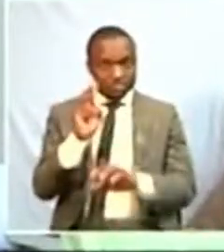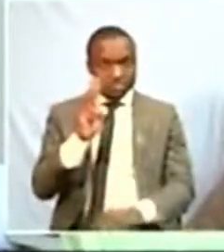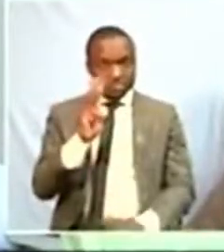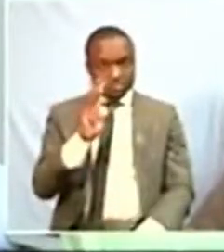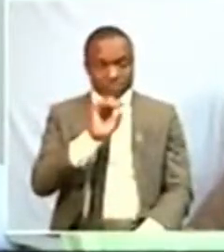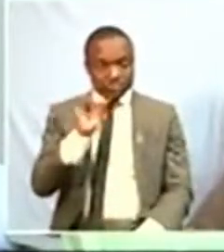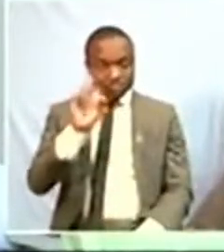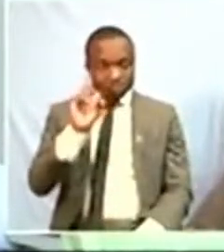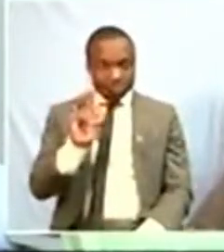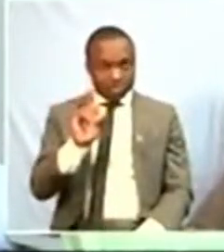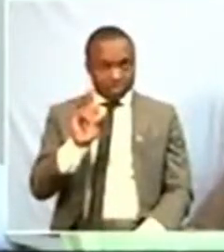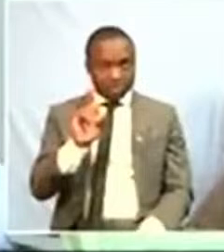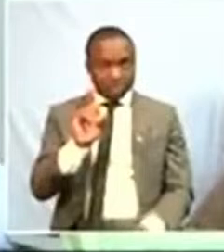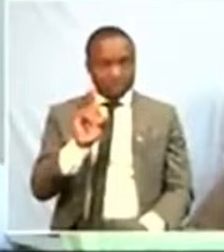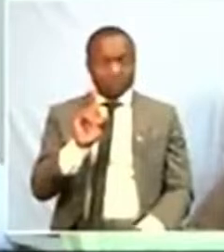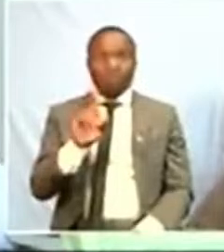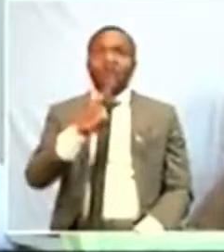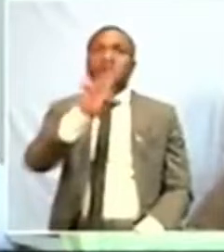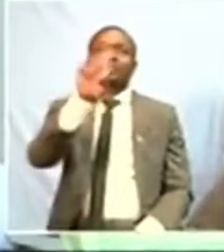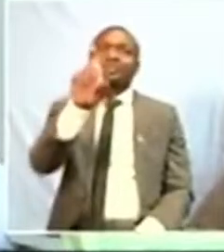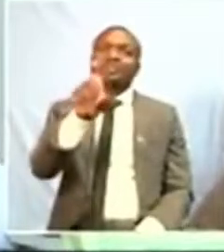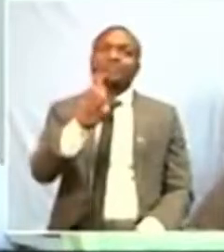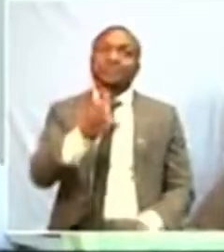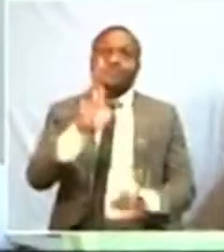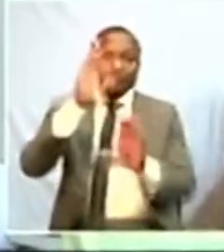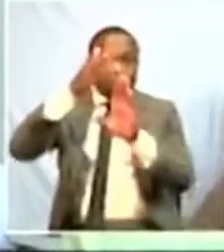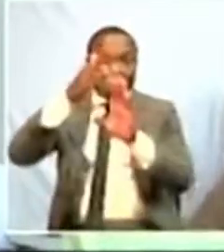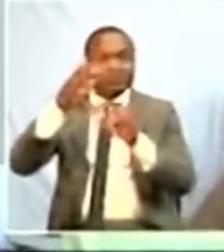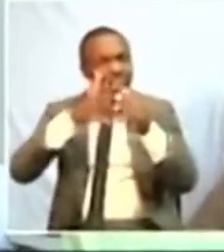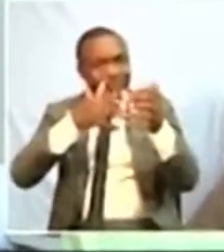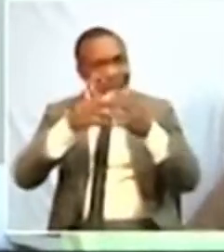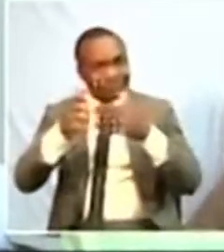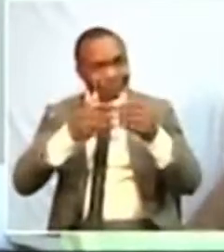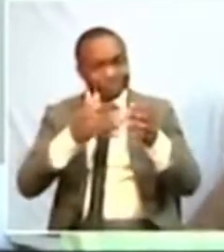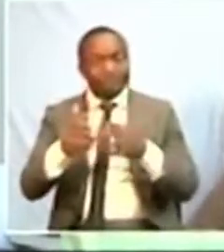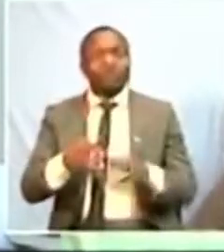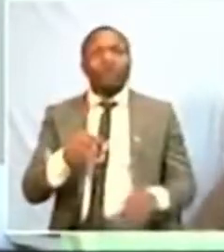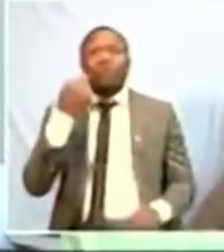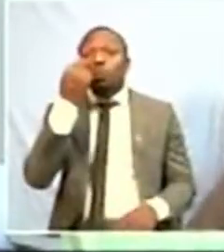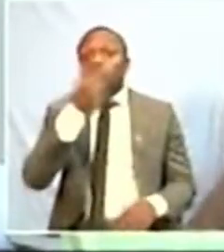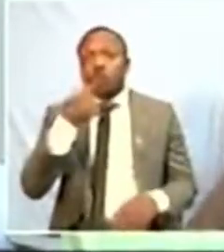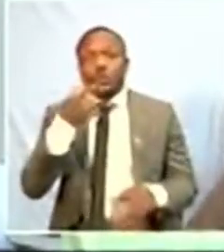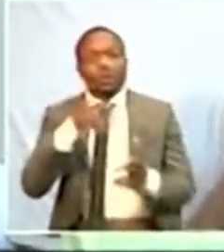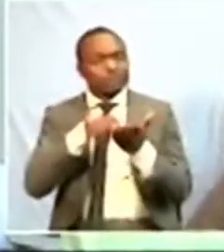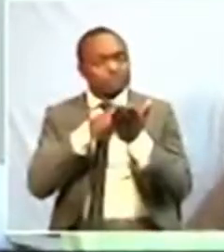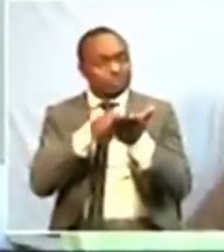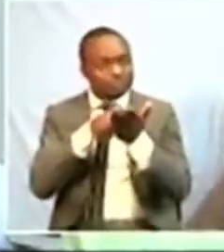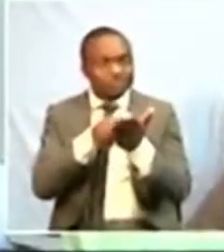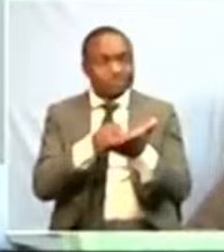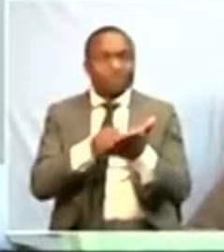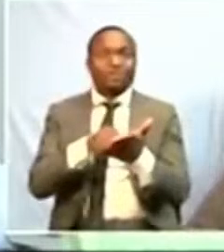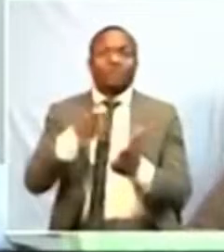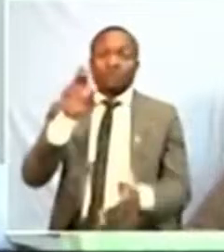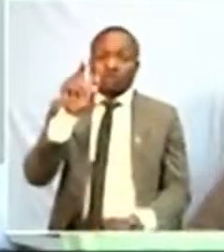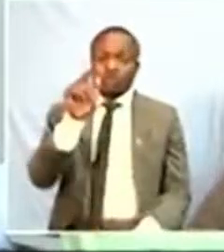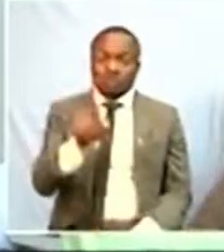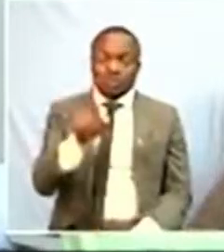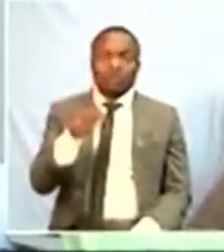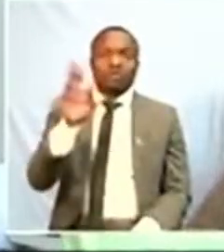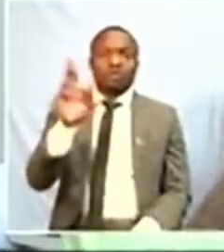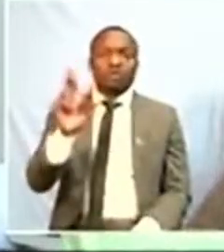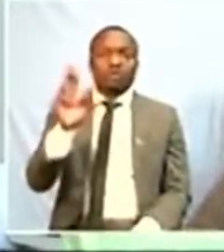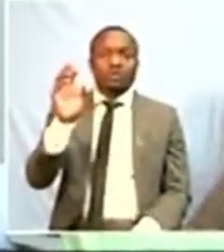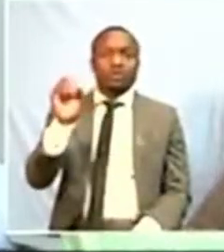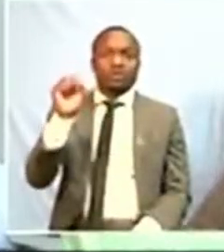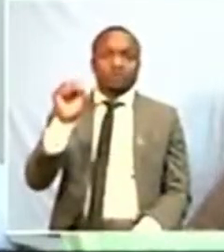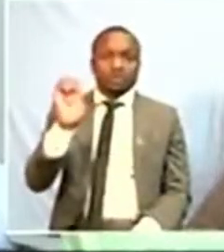it came from Deb's office. The question is very specific, simple and straightforward. Exactly, Chair. Who recommended those? You call them rosewood,